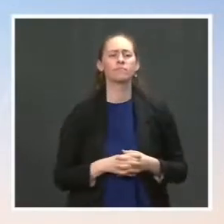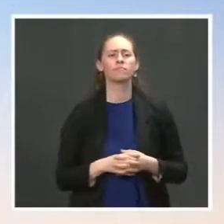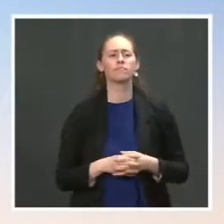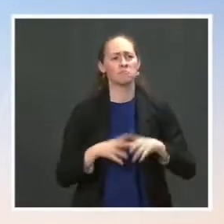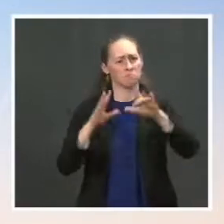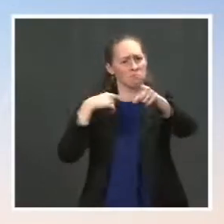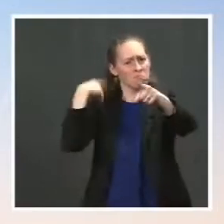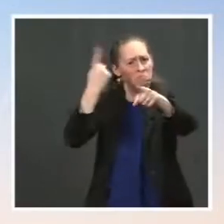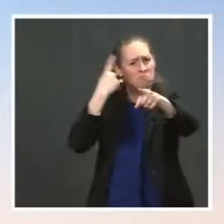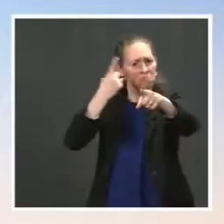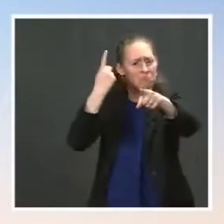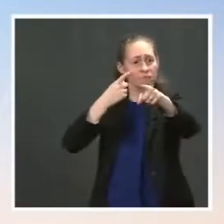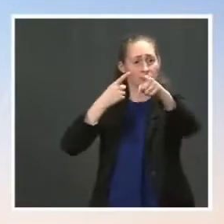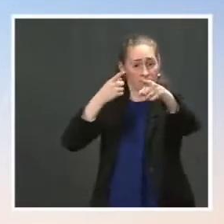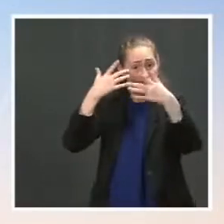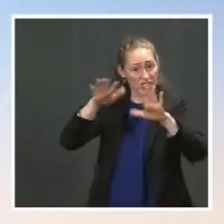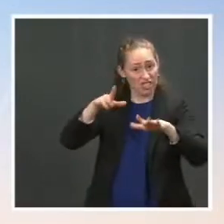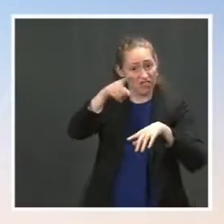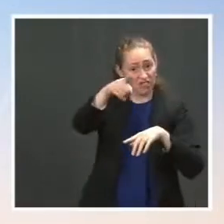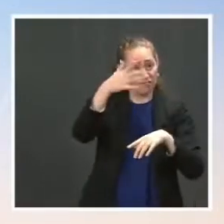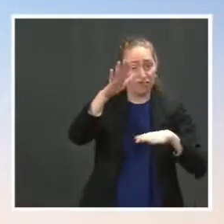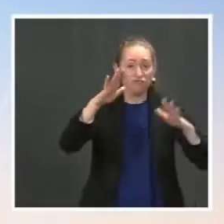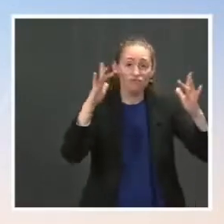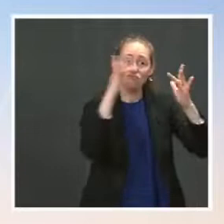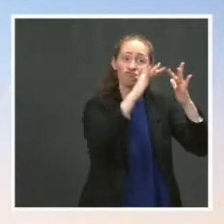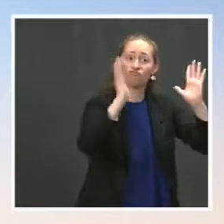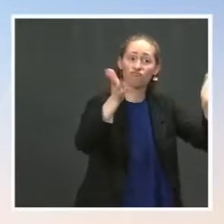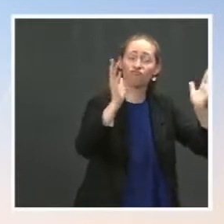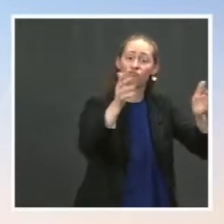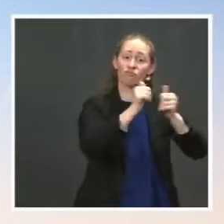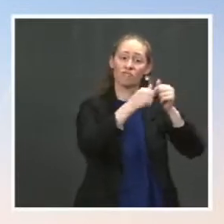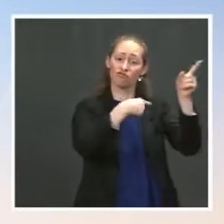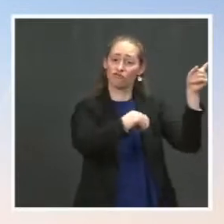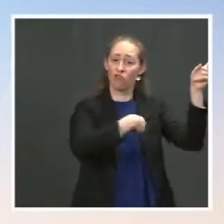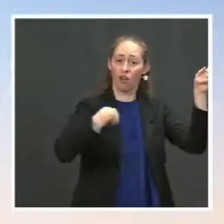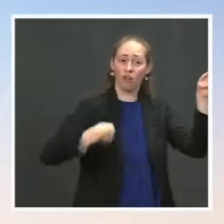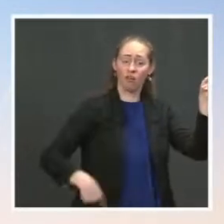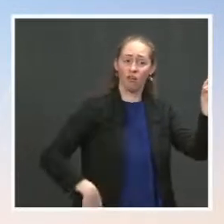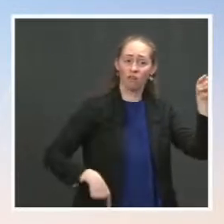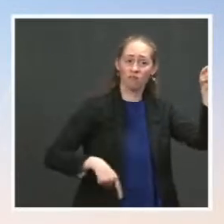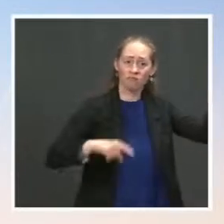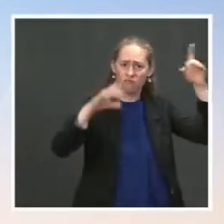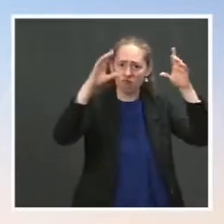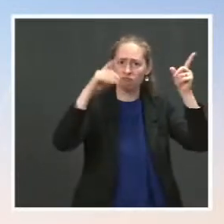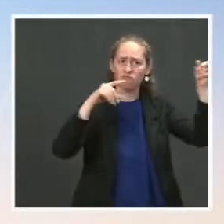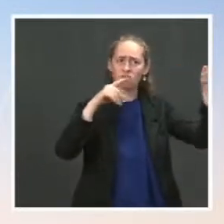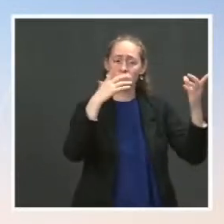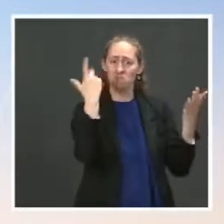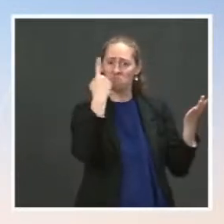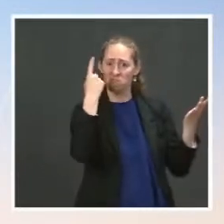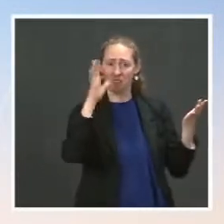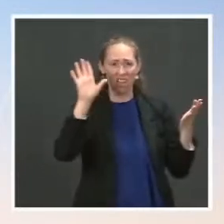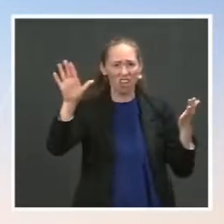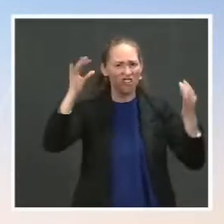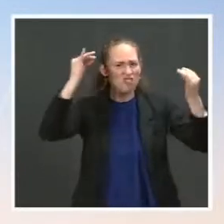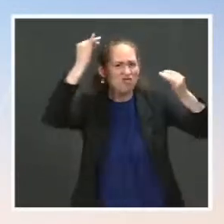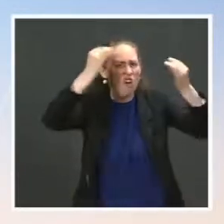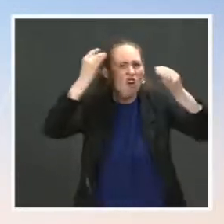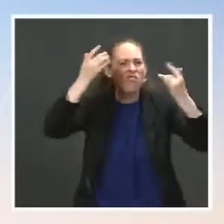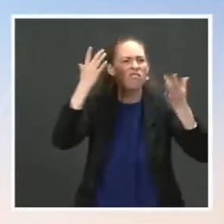Chinese. Even President has spoken to the Chinese president. They have been several rounds of talks of a phone with the Chinese. Do you see